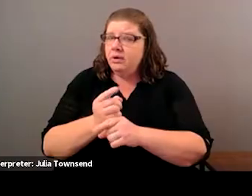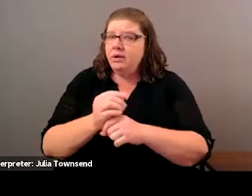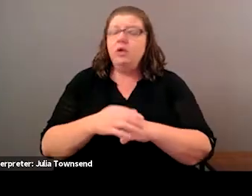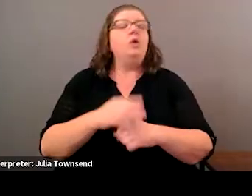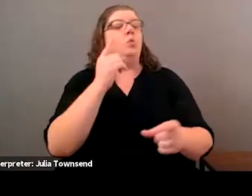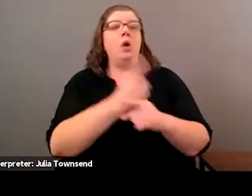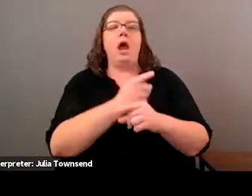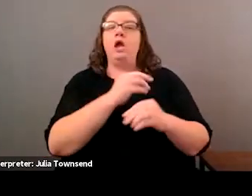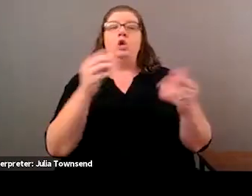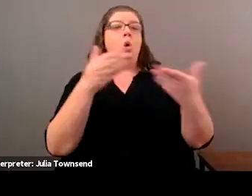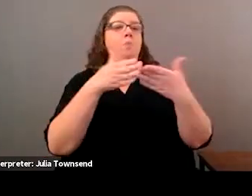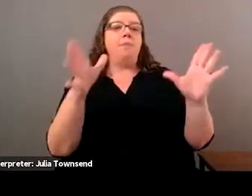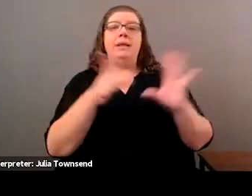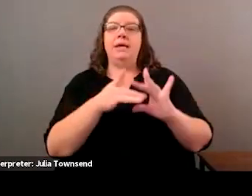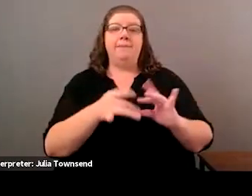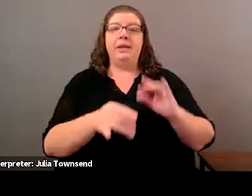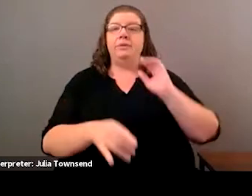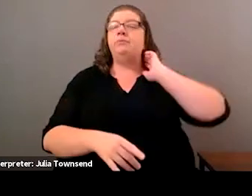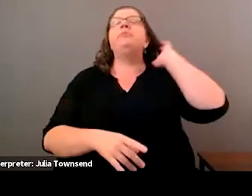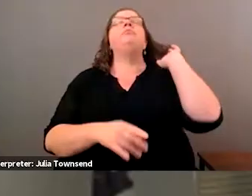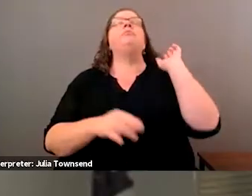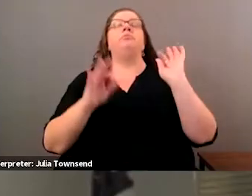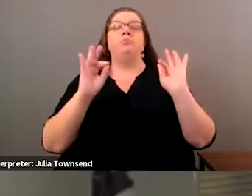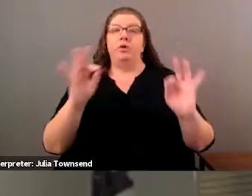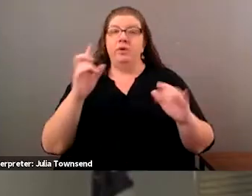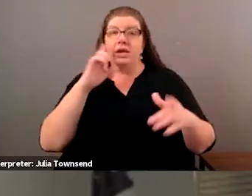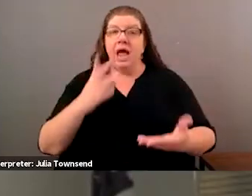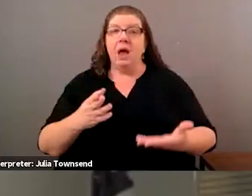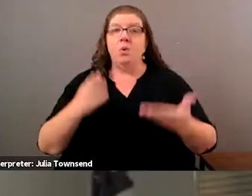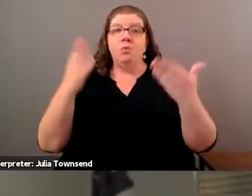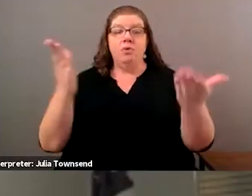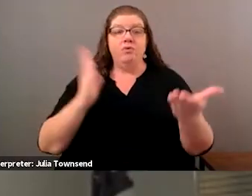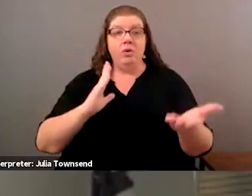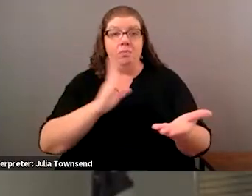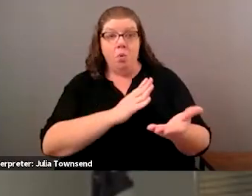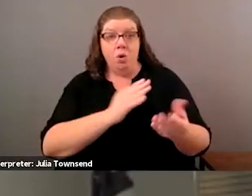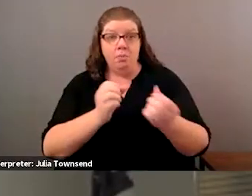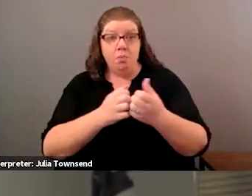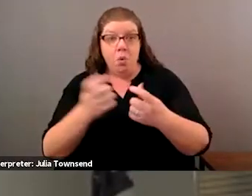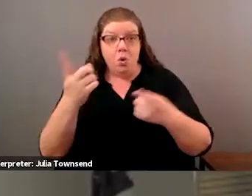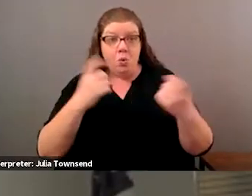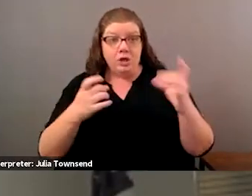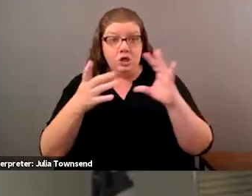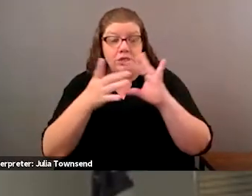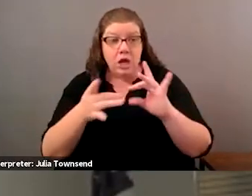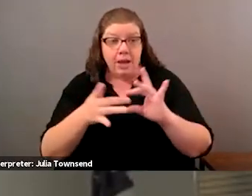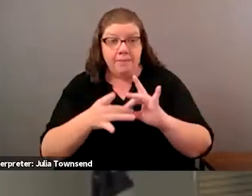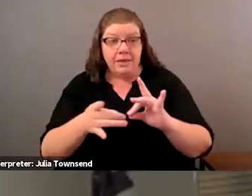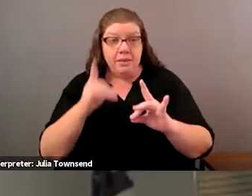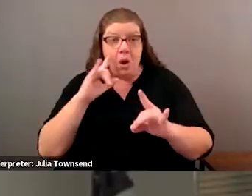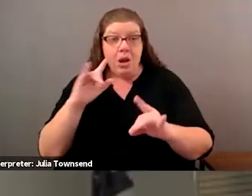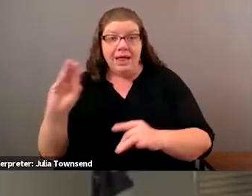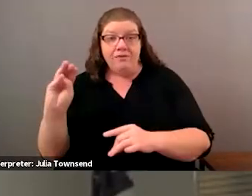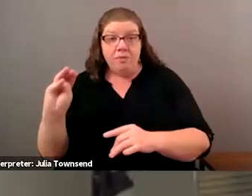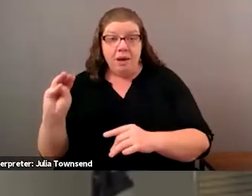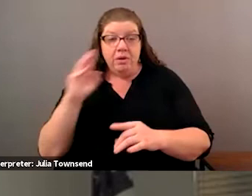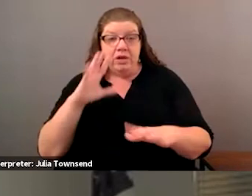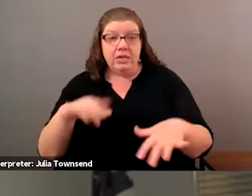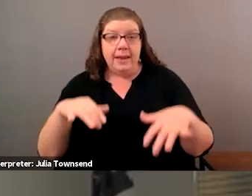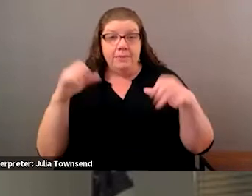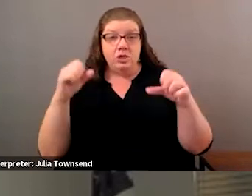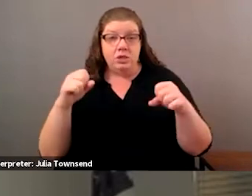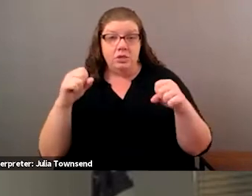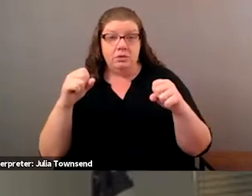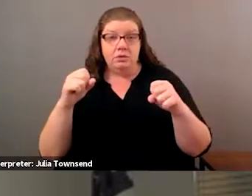Correct. No public. Then I guess I'll move to board members. Any further questions or comments about illustrative math adoption?